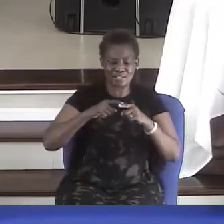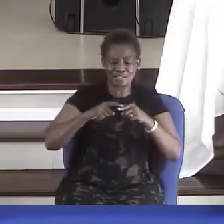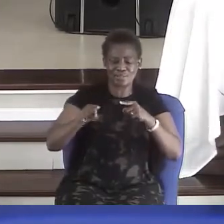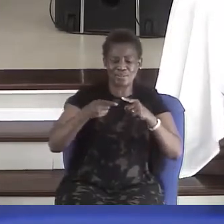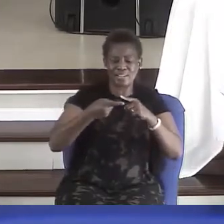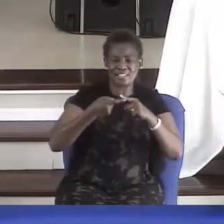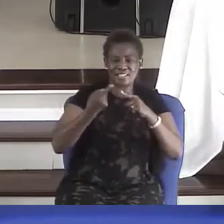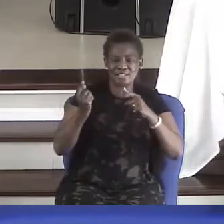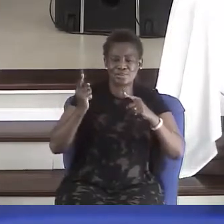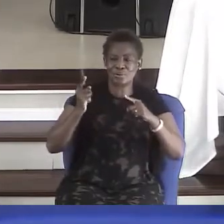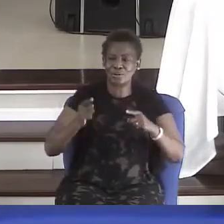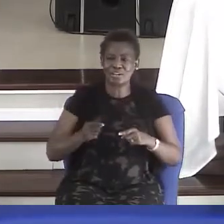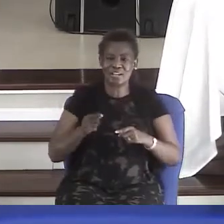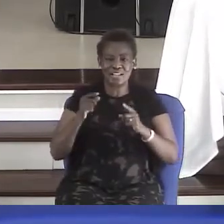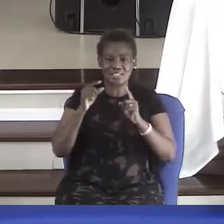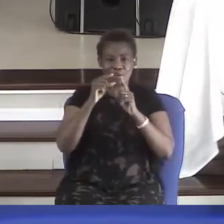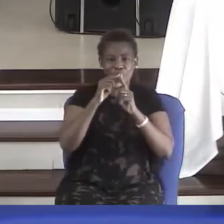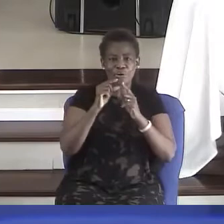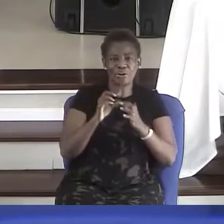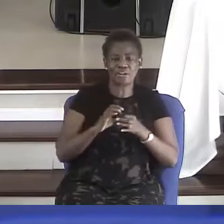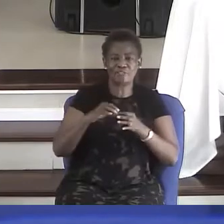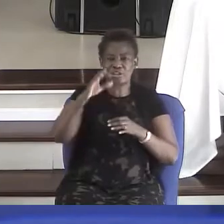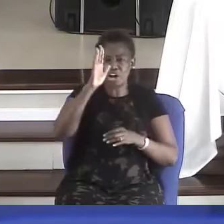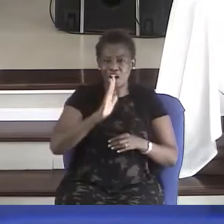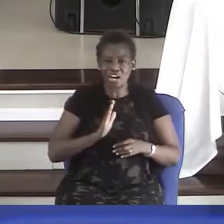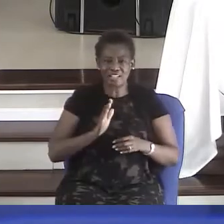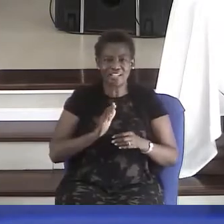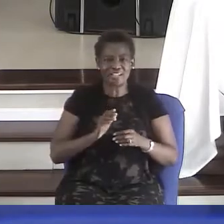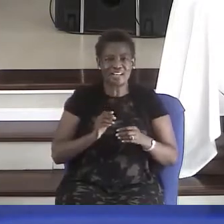show the way. He's making it clear.